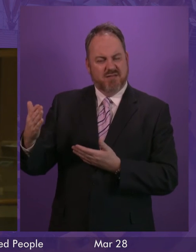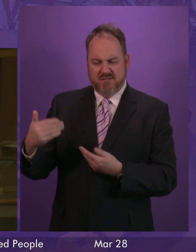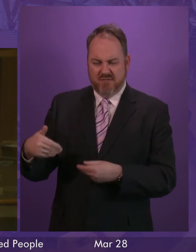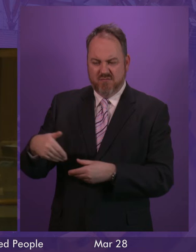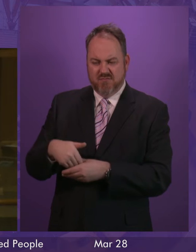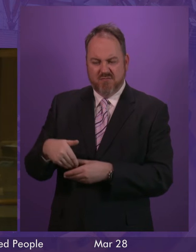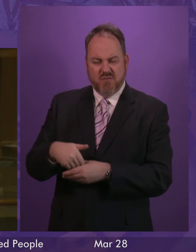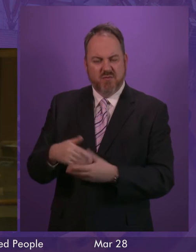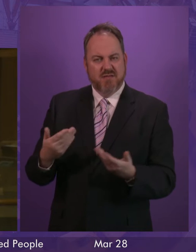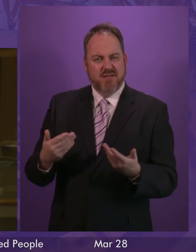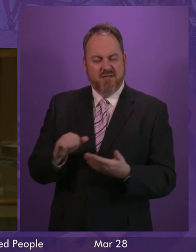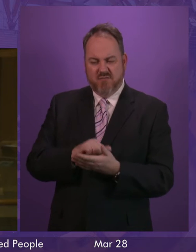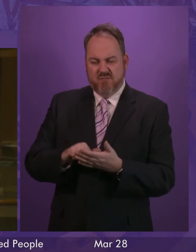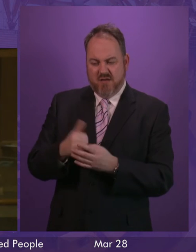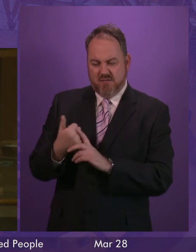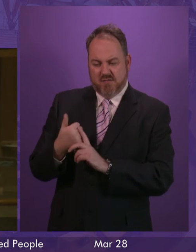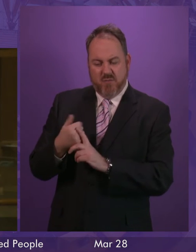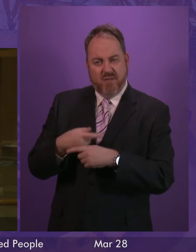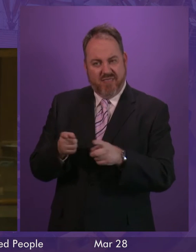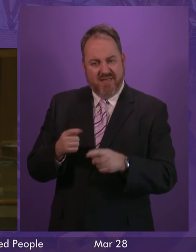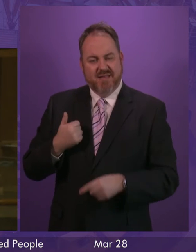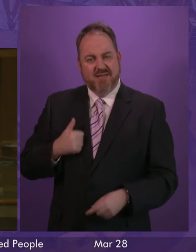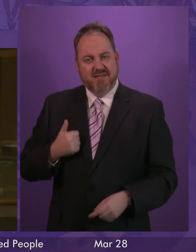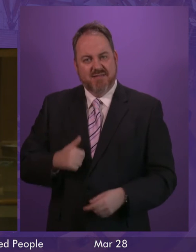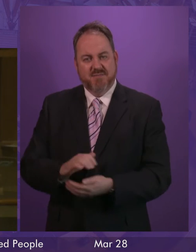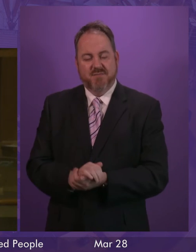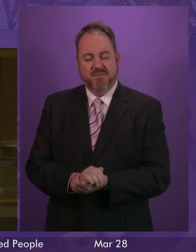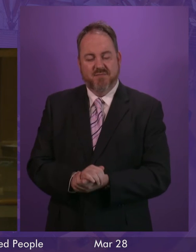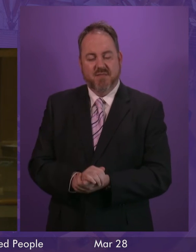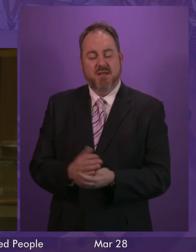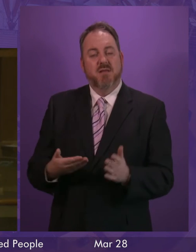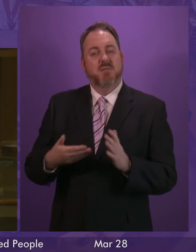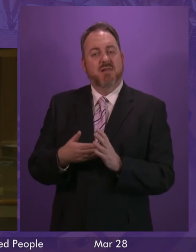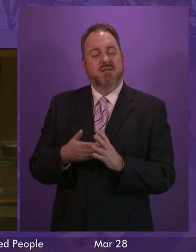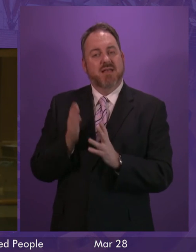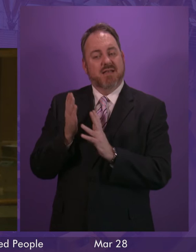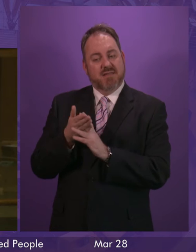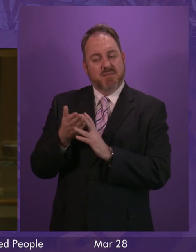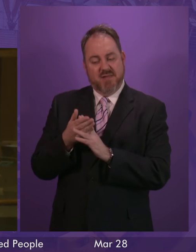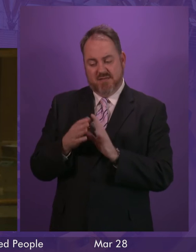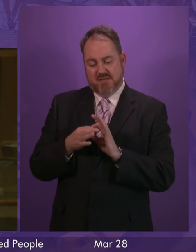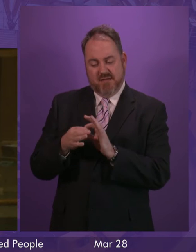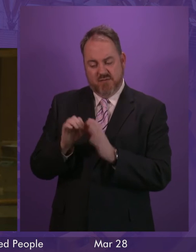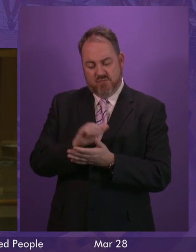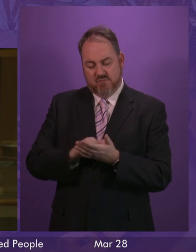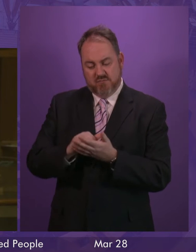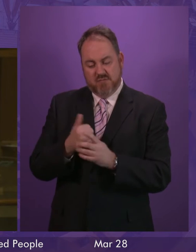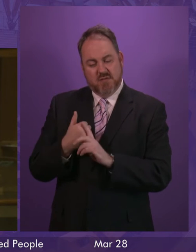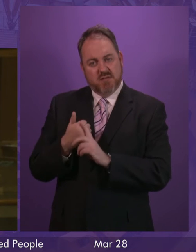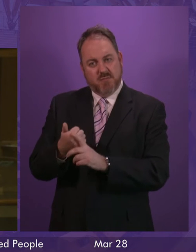and therefore access the support that is required. And accessibility also relates to support. Often diagnosis